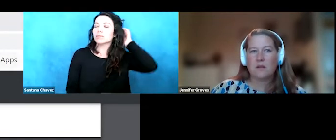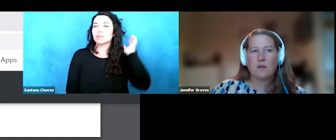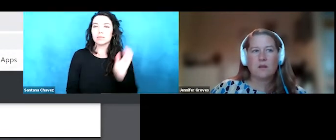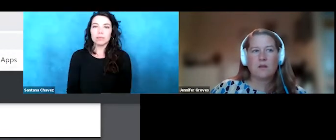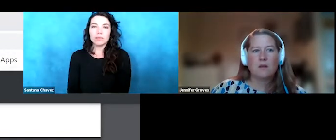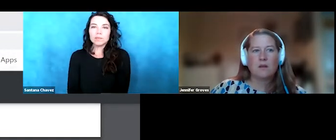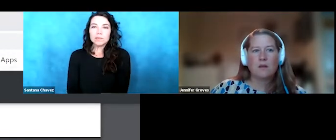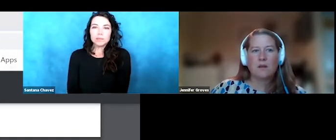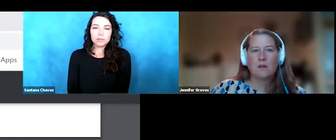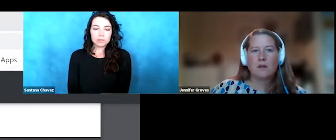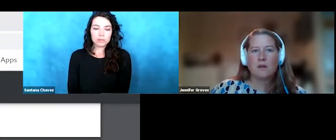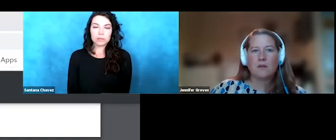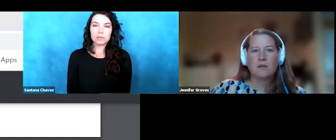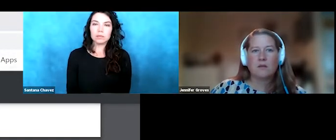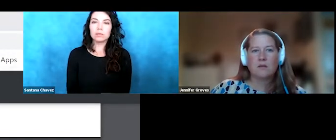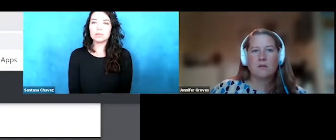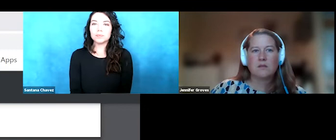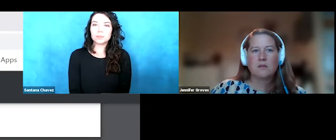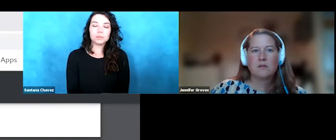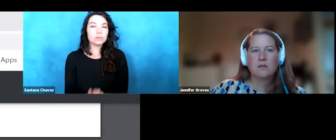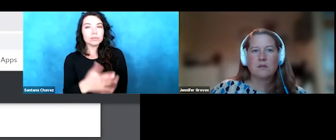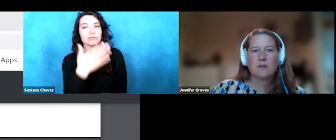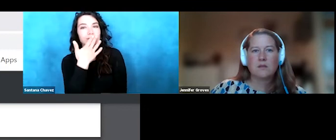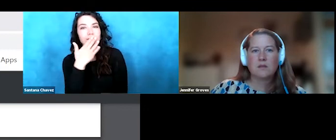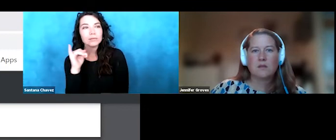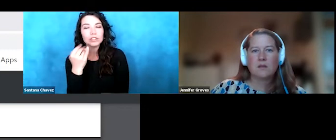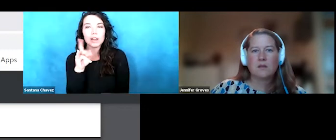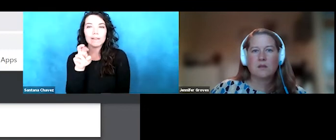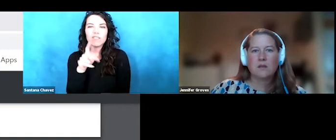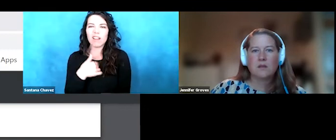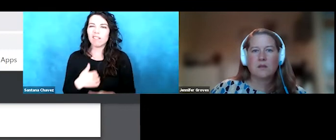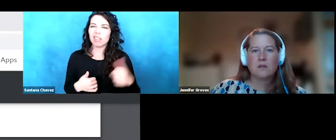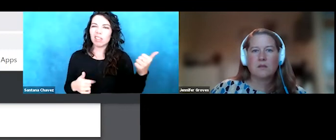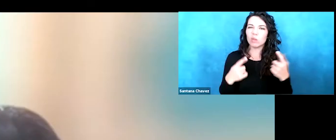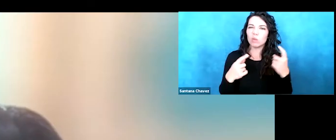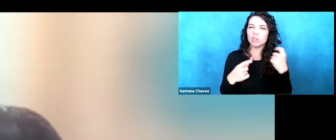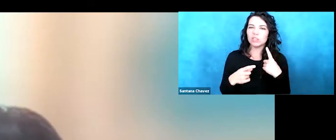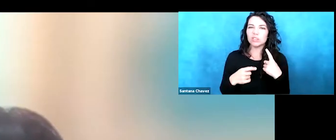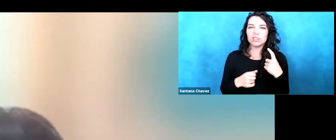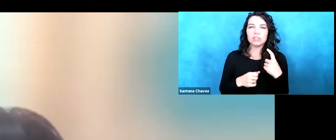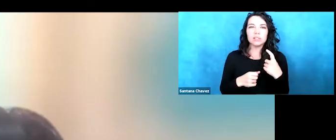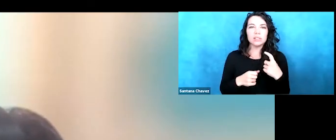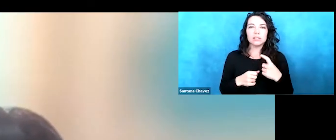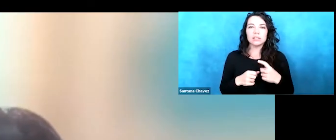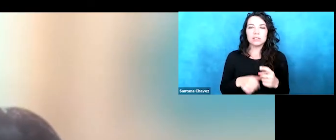Thanks, Jennifer. We have another question. This might be